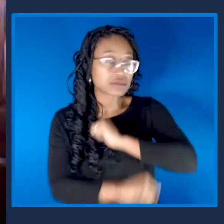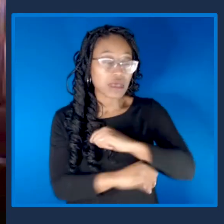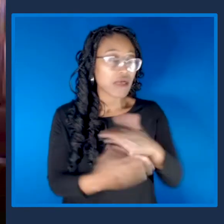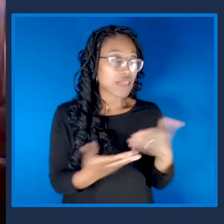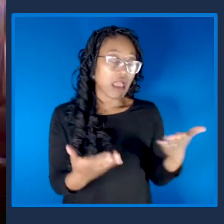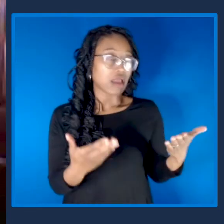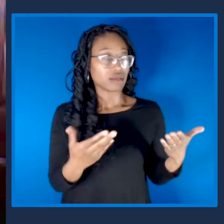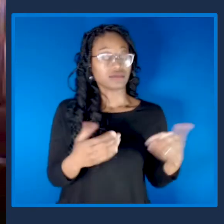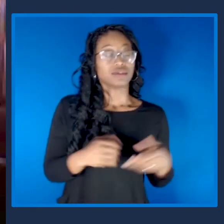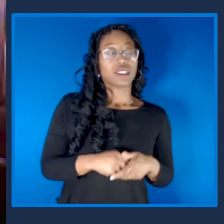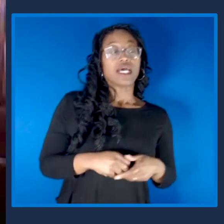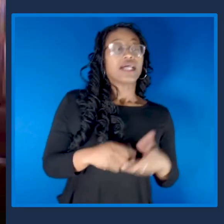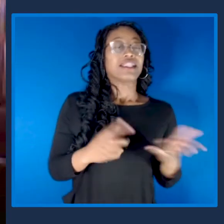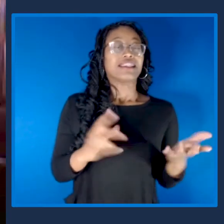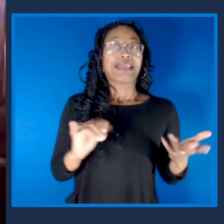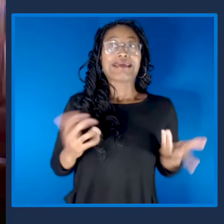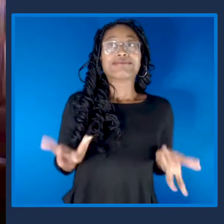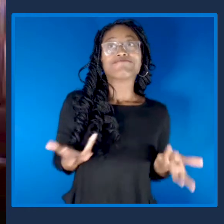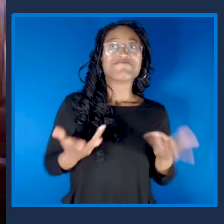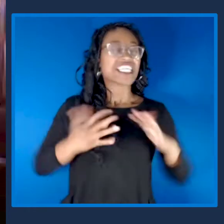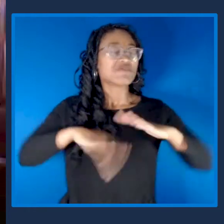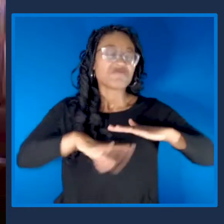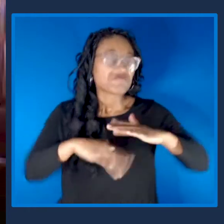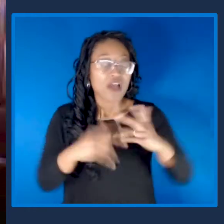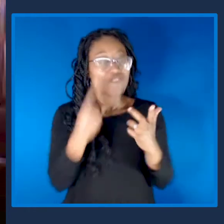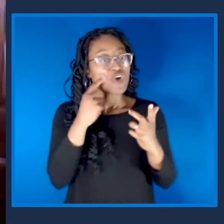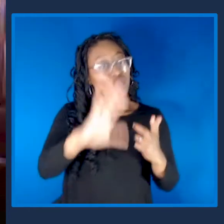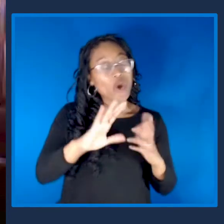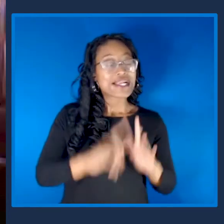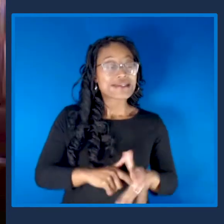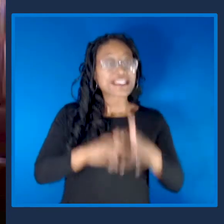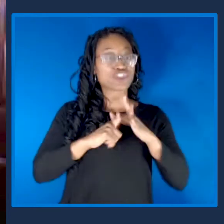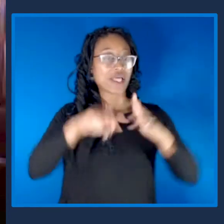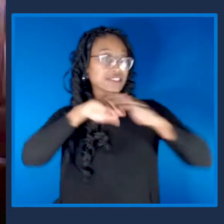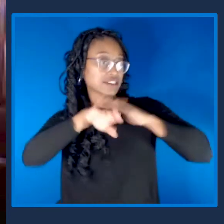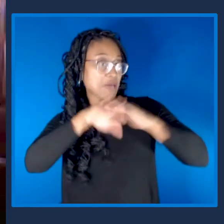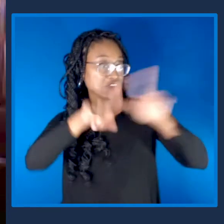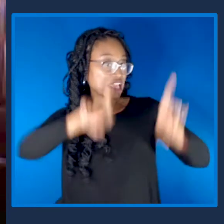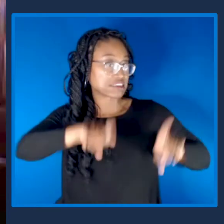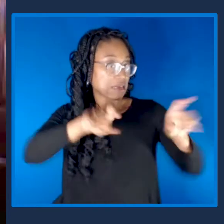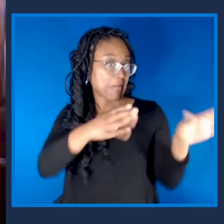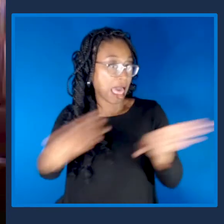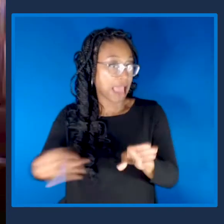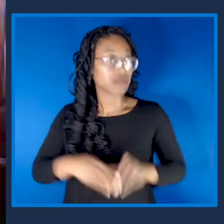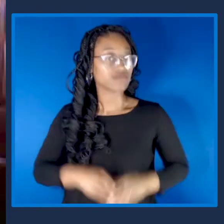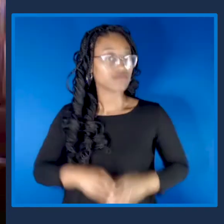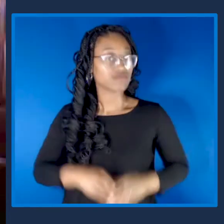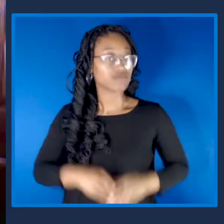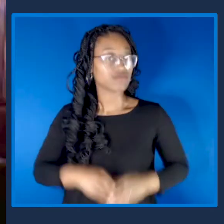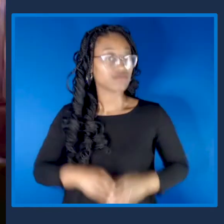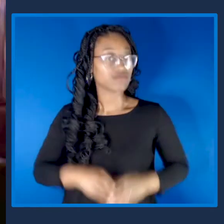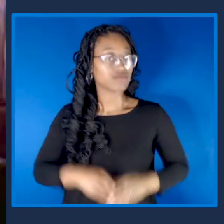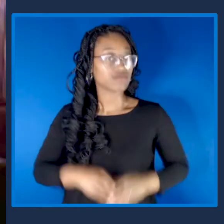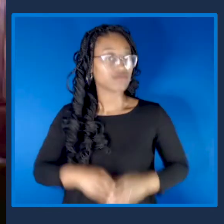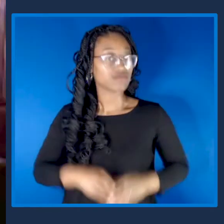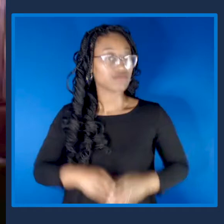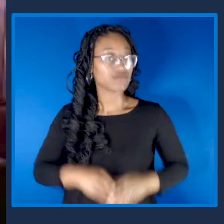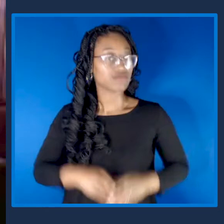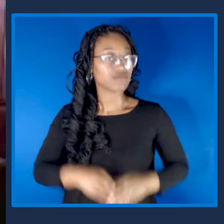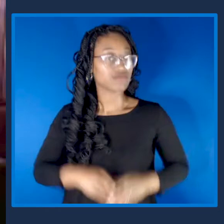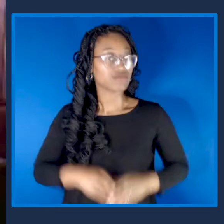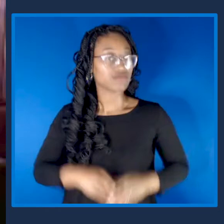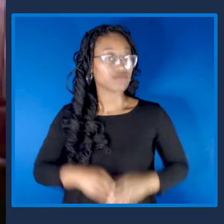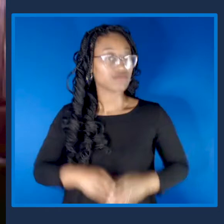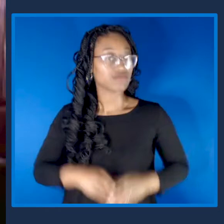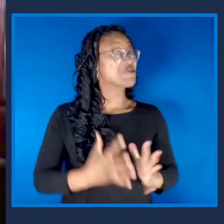sort of like the bedrock of your initial accessibility testing plan. And mind you, there are lots